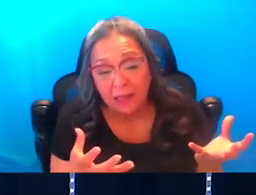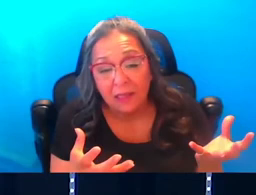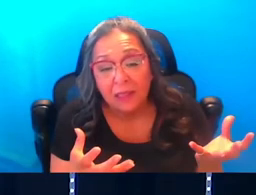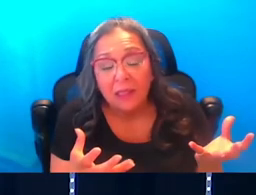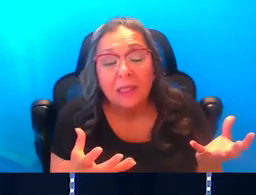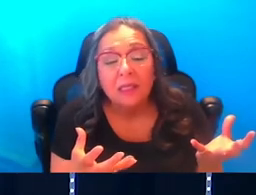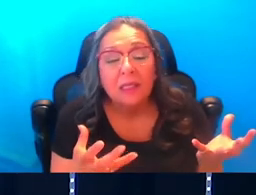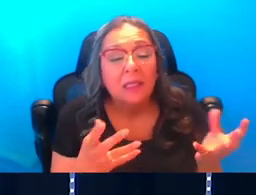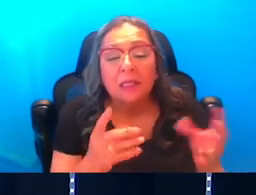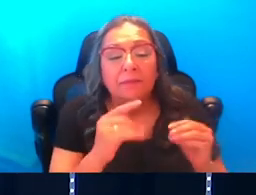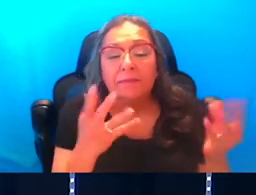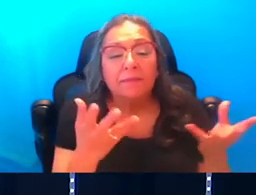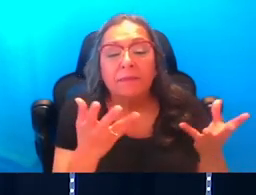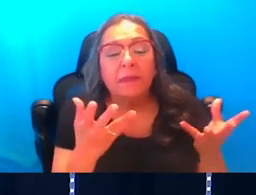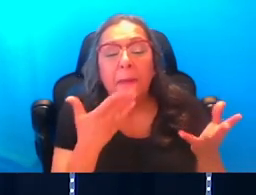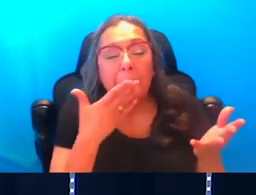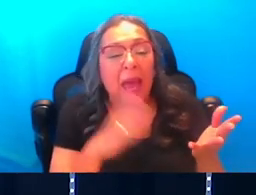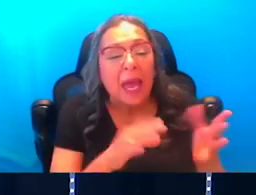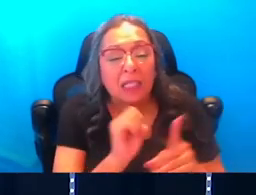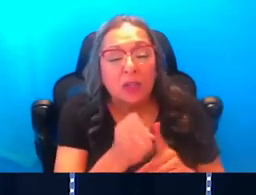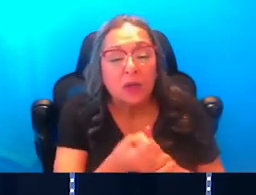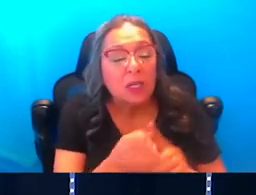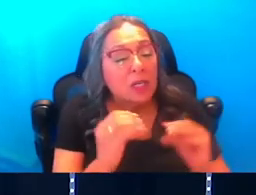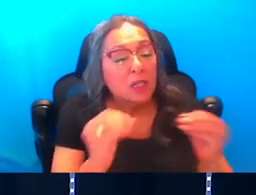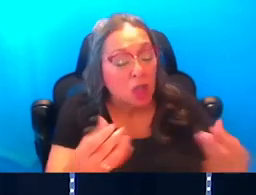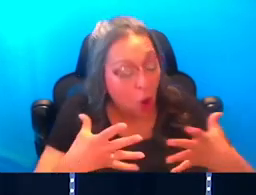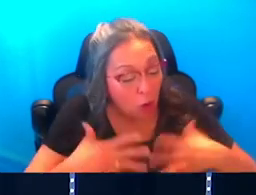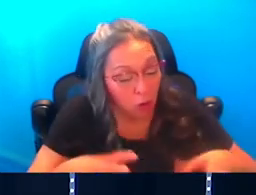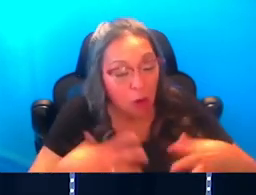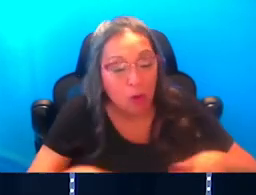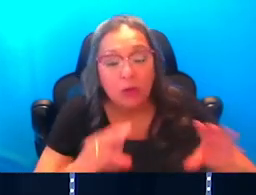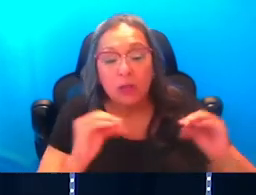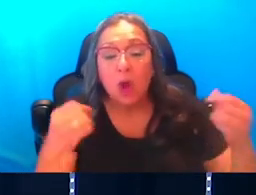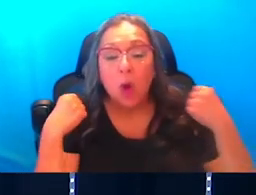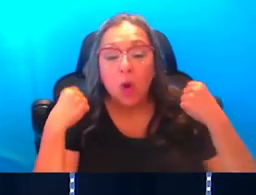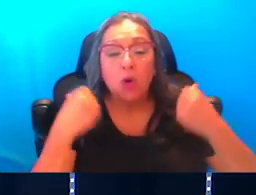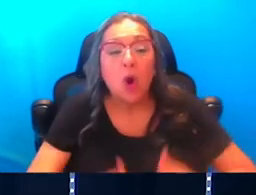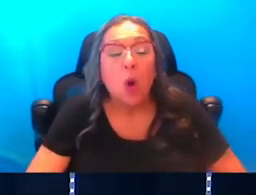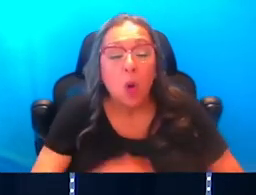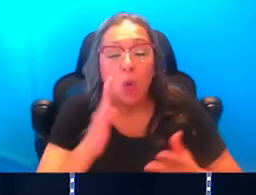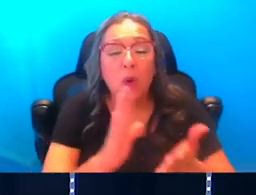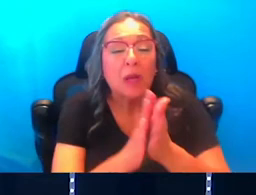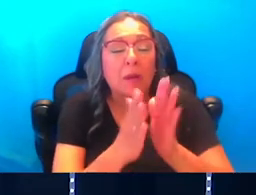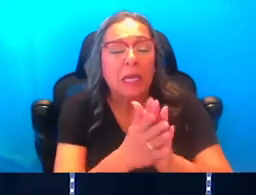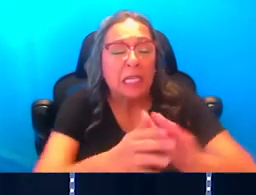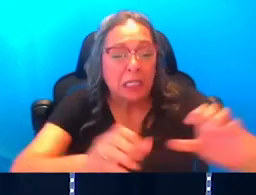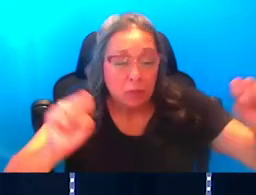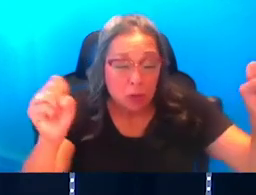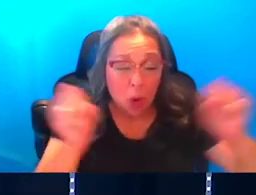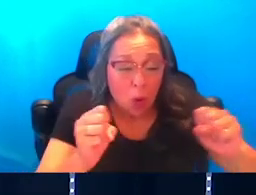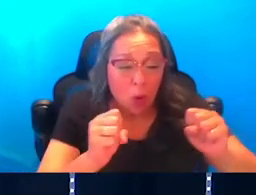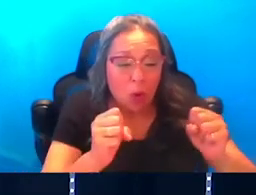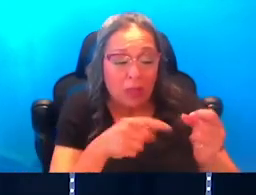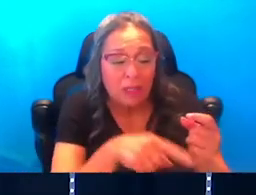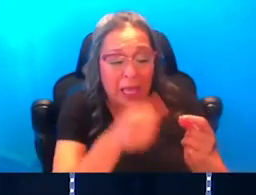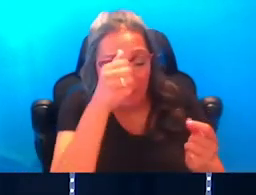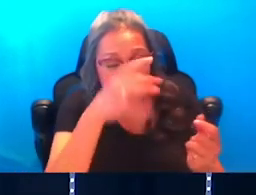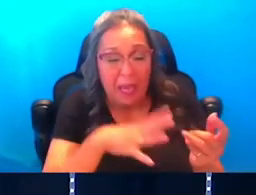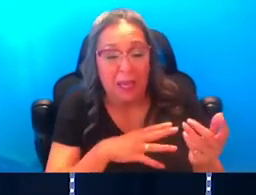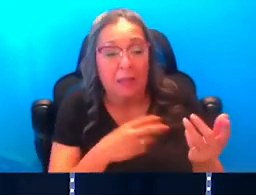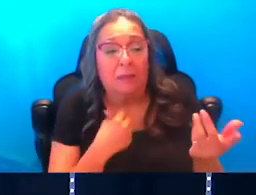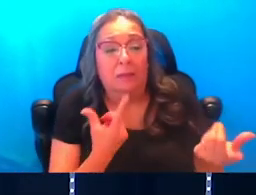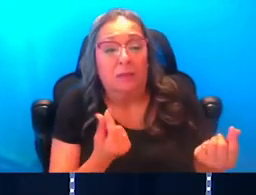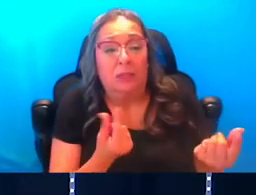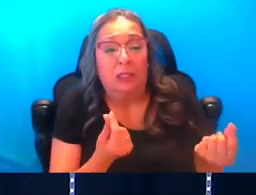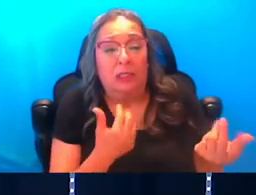Bad situation. This guy has got no good clothes, he's got no coat, and it's going to be freezing cold tonight. What's this guy going to do? That's what he's